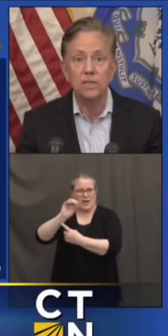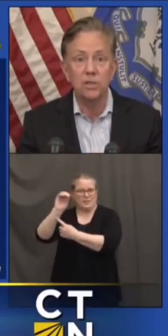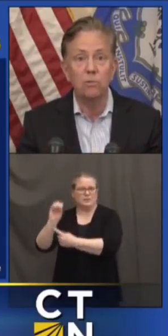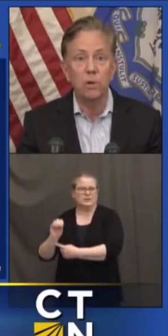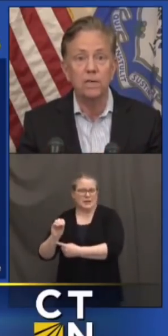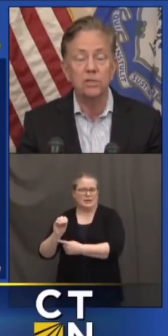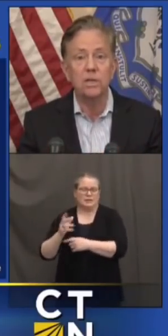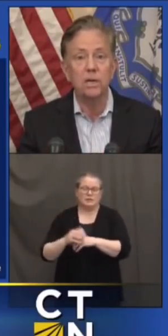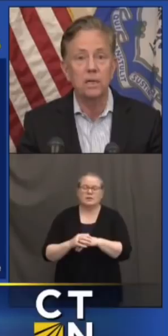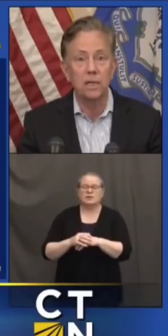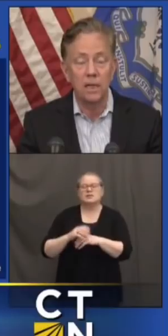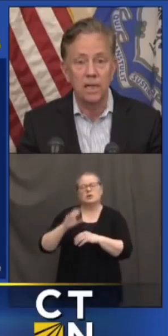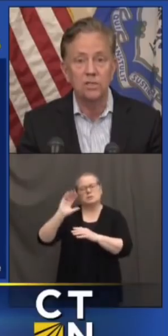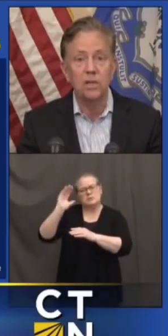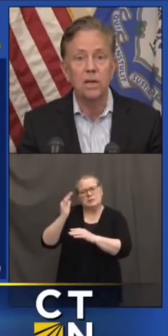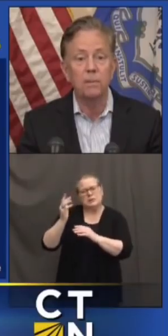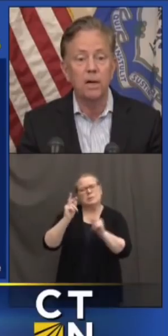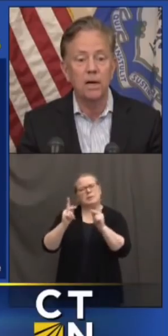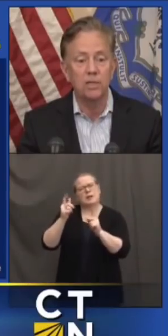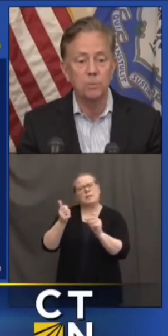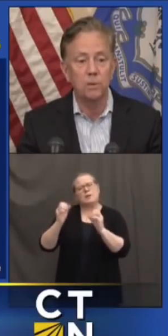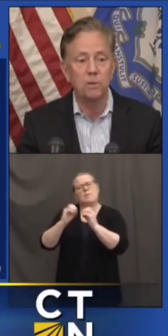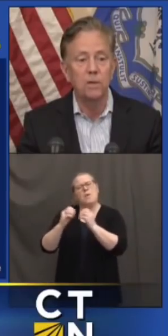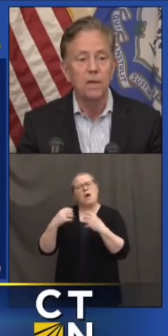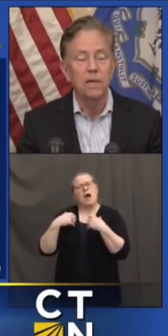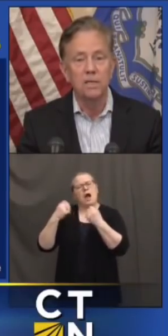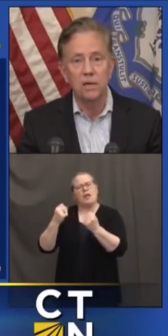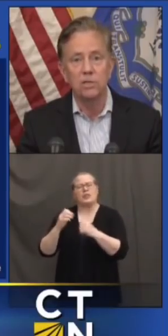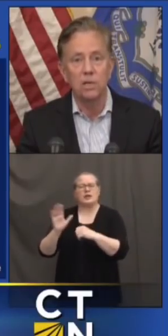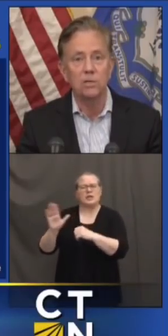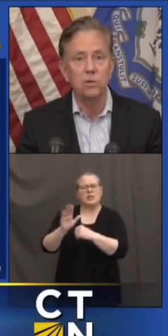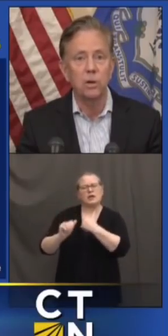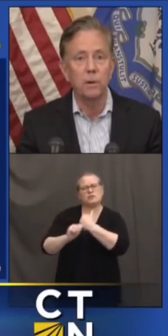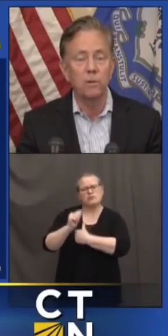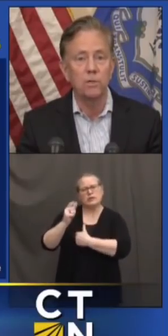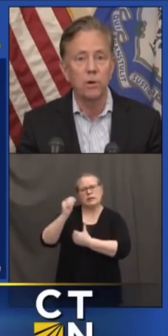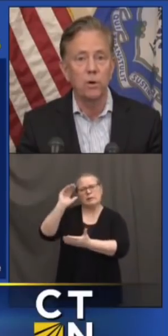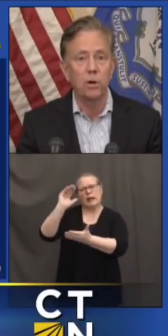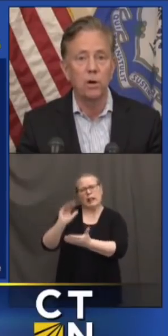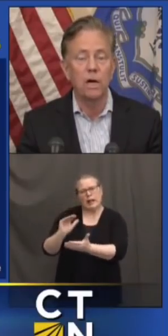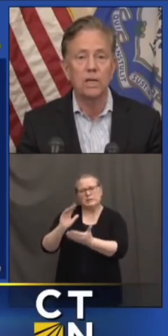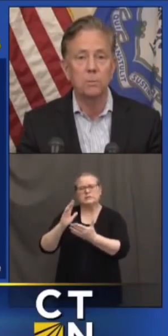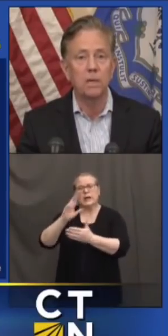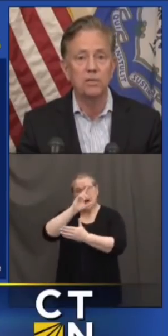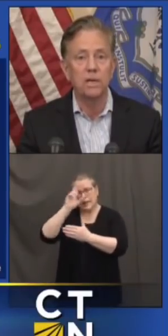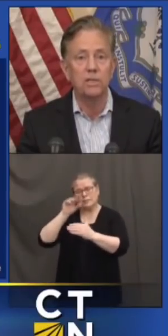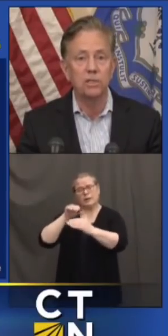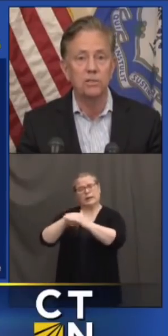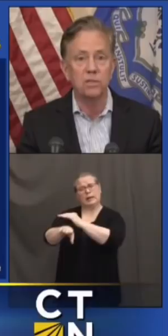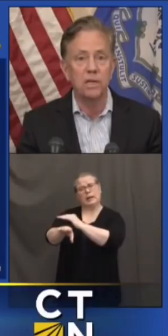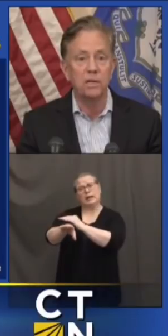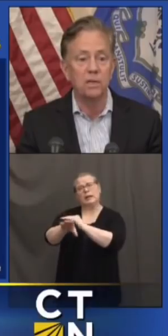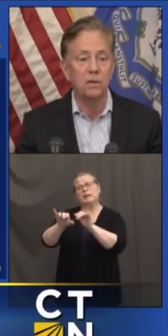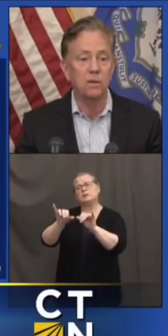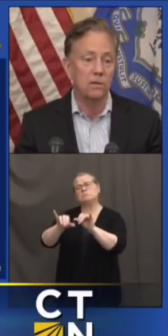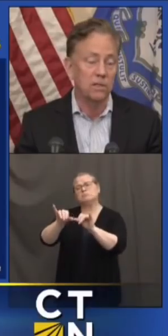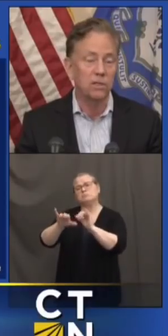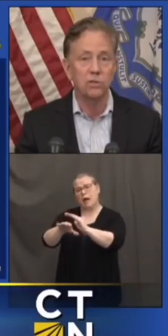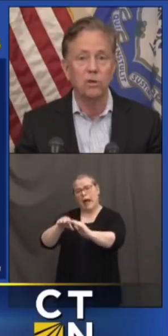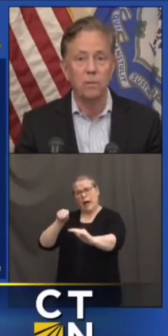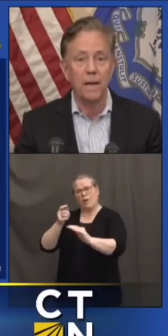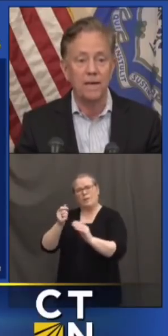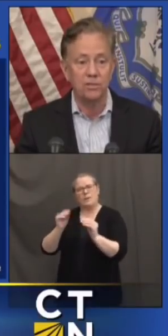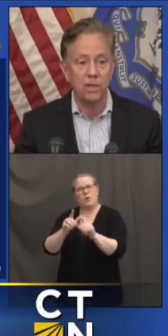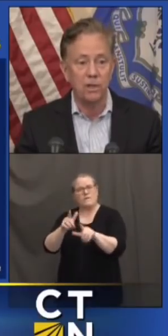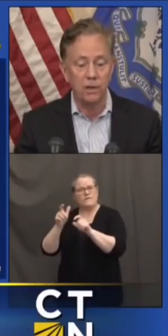little less at risk, a little less time in the hospital. It tells you a little story about what's going on in our hospitalizations and our